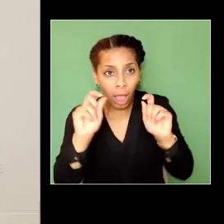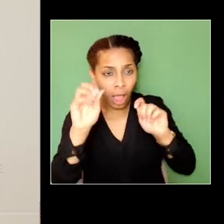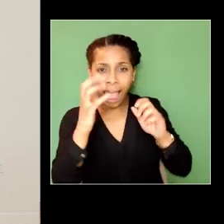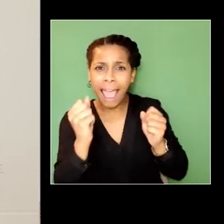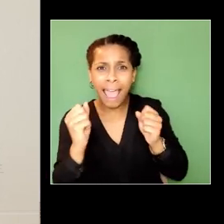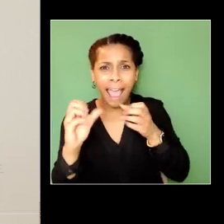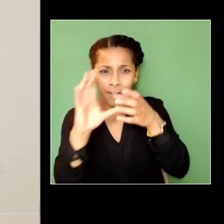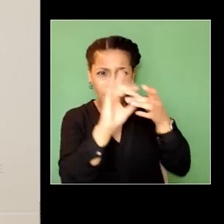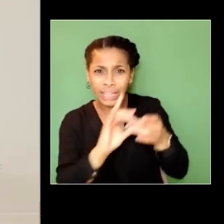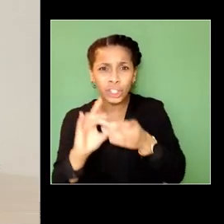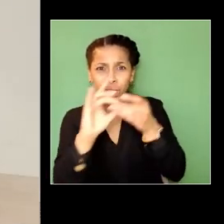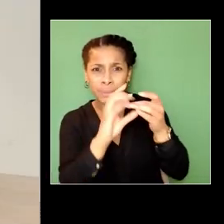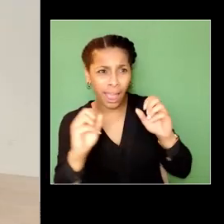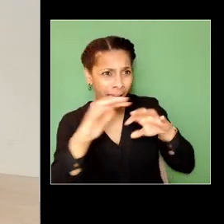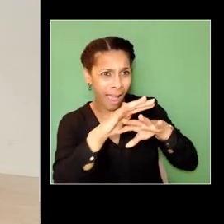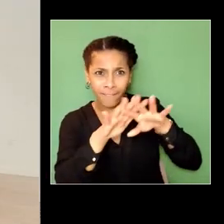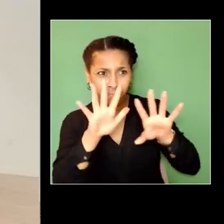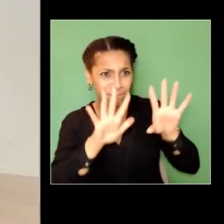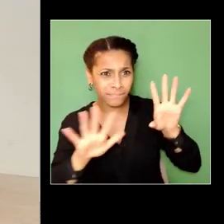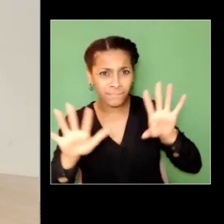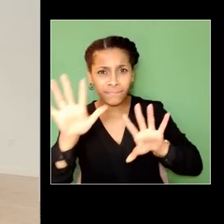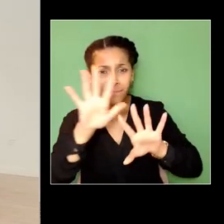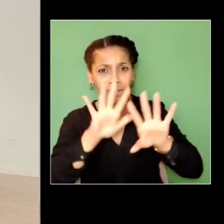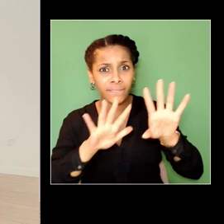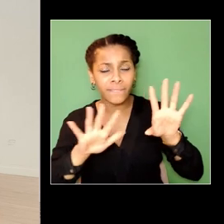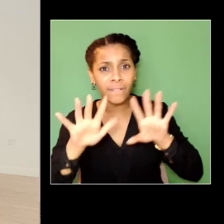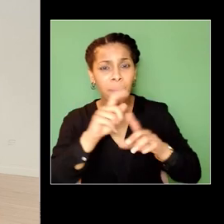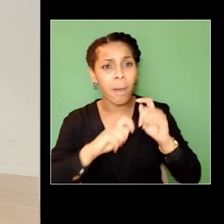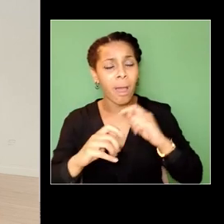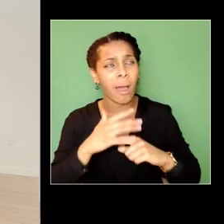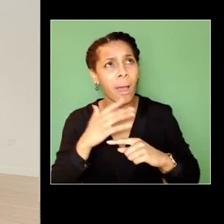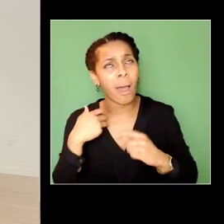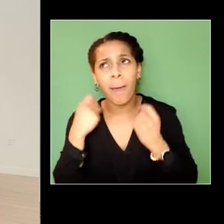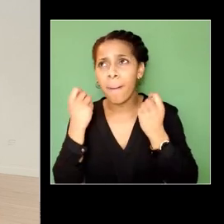relationships, and you come to understand that